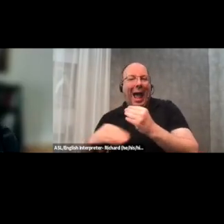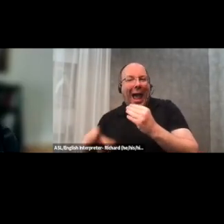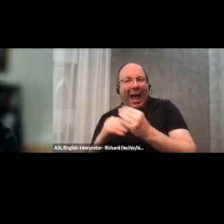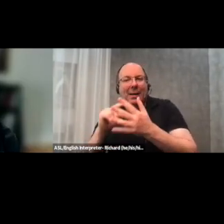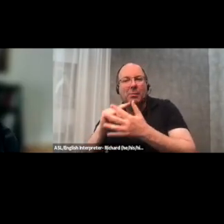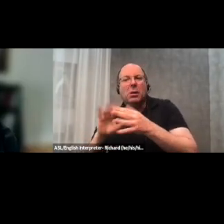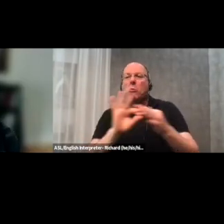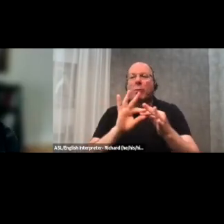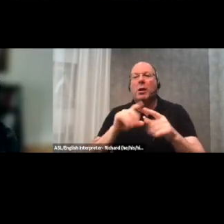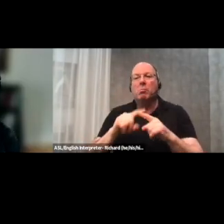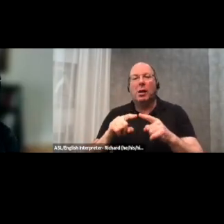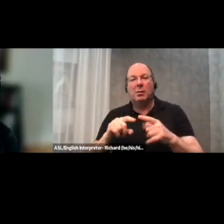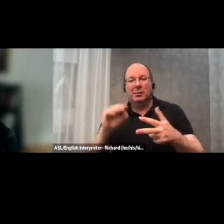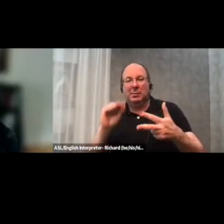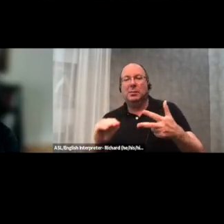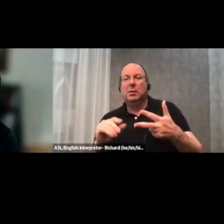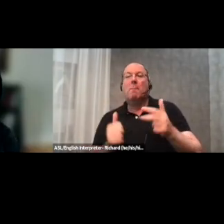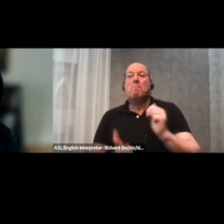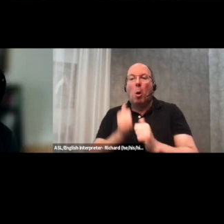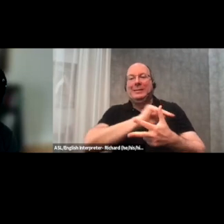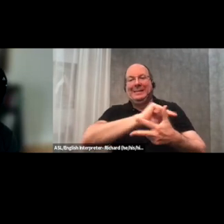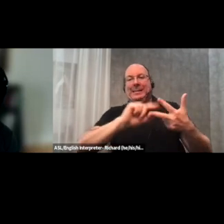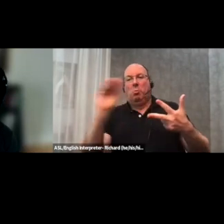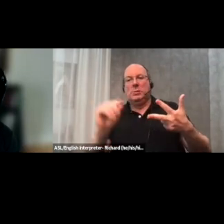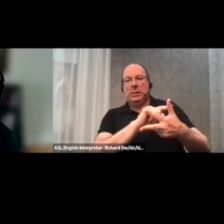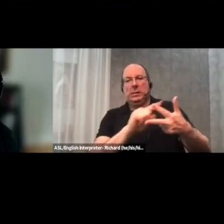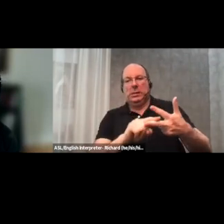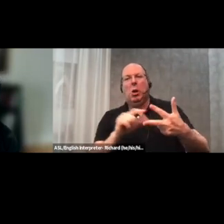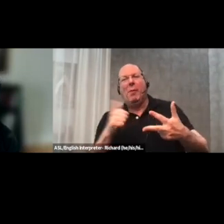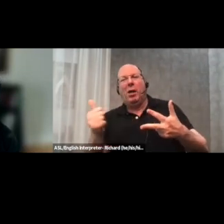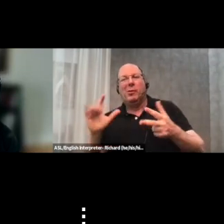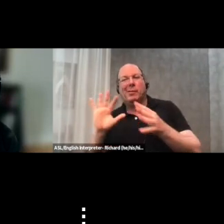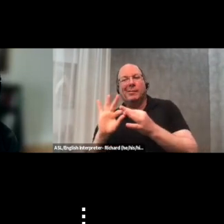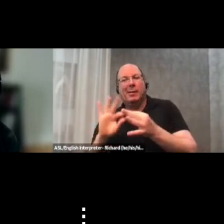going to cover those as well. But this is kind of basically how it's going to go.